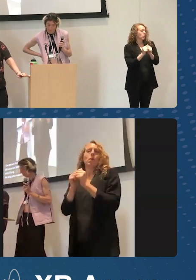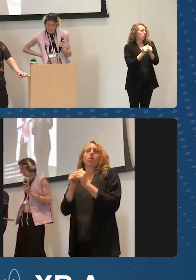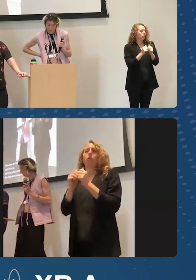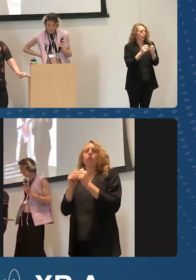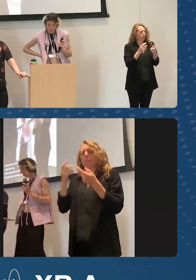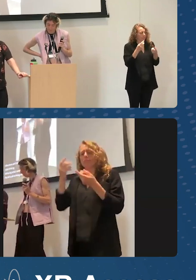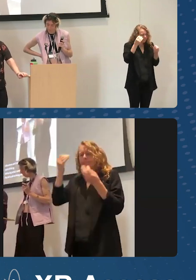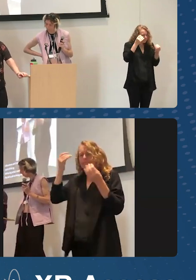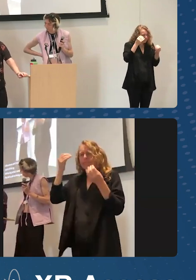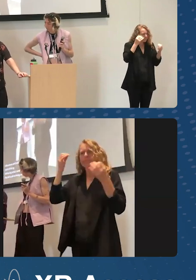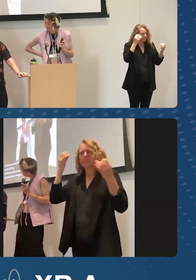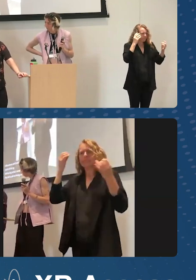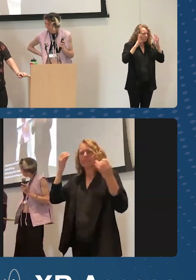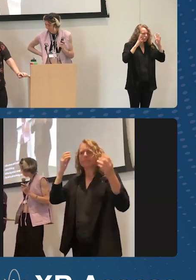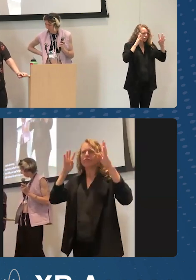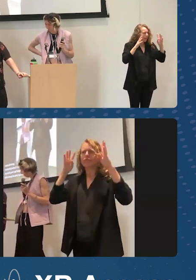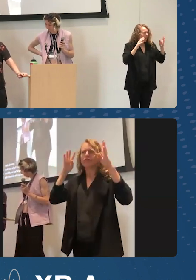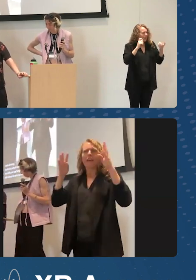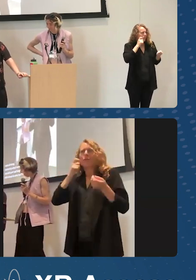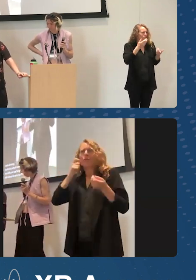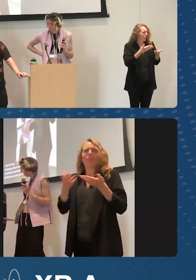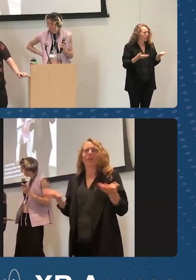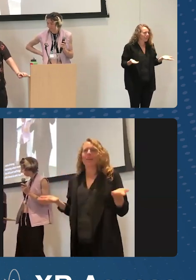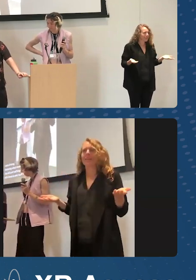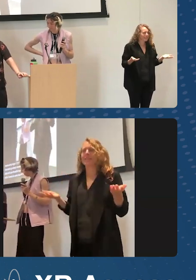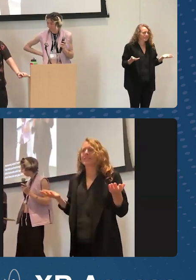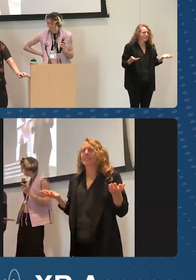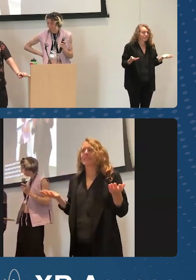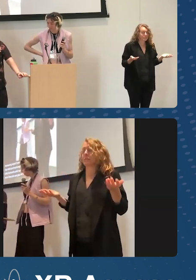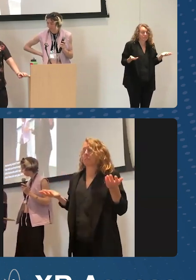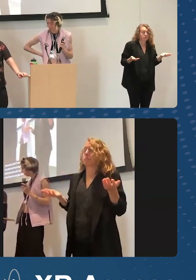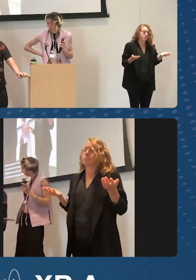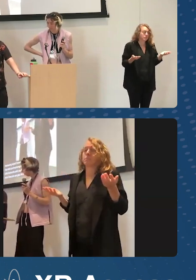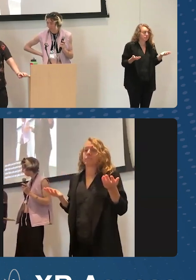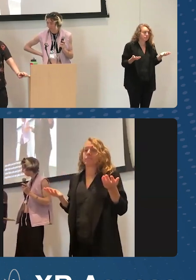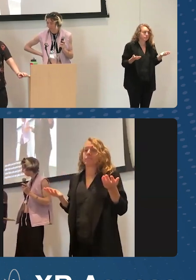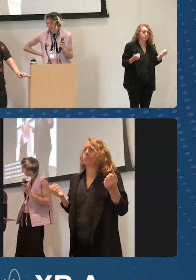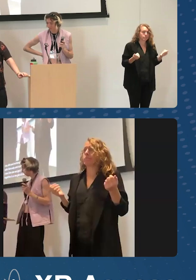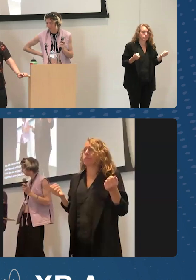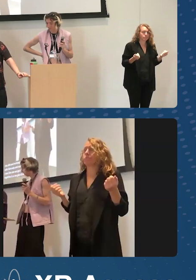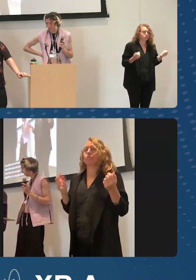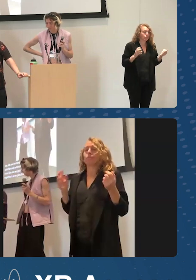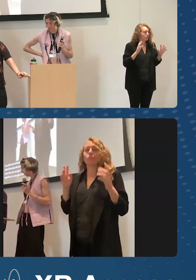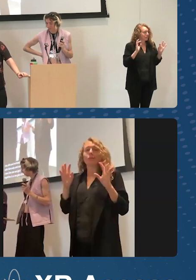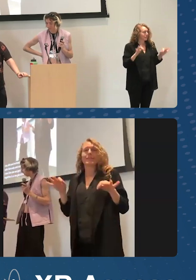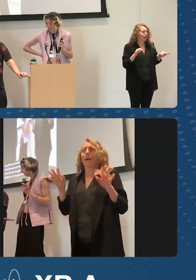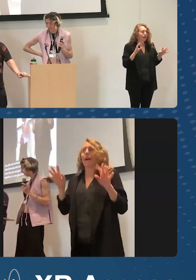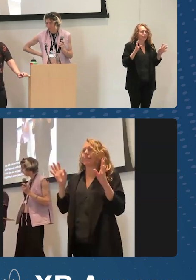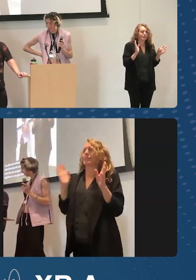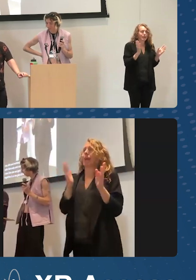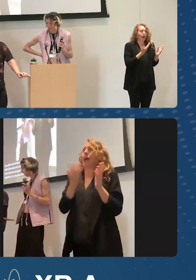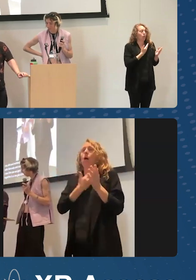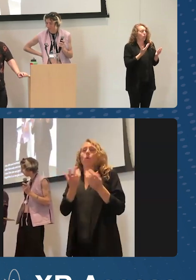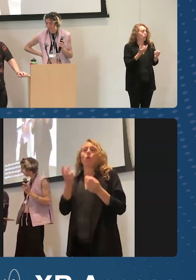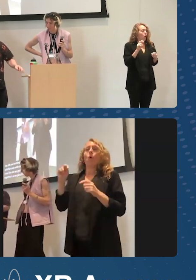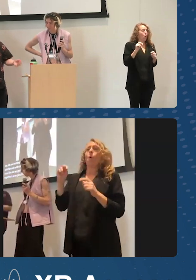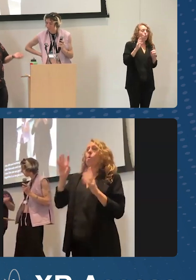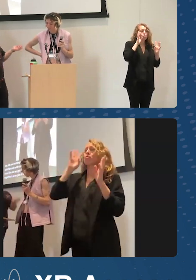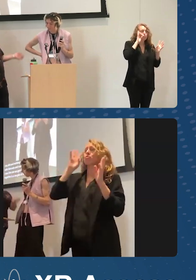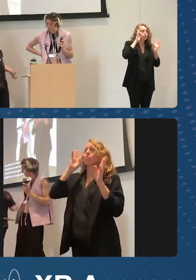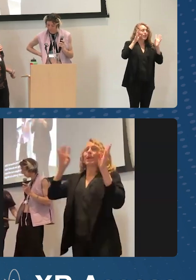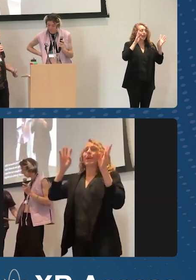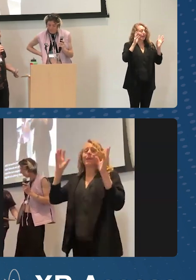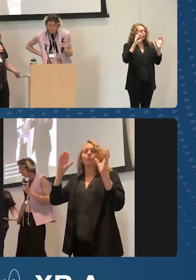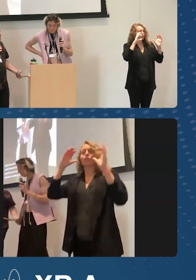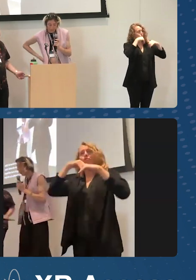really, dope and, I don't know, up to our own creative and absurd standards. And so that's